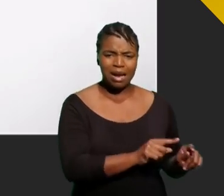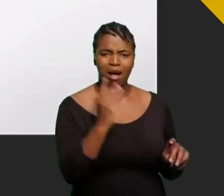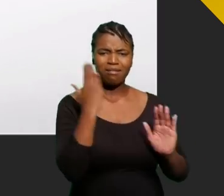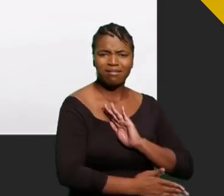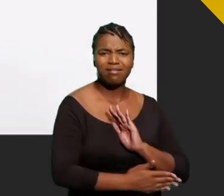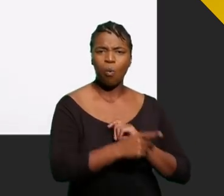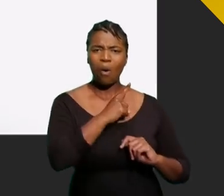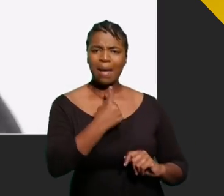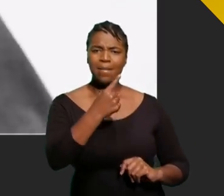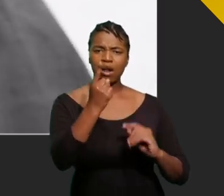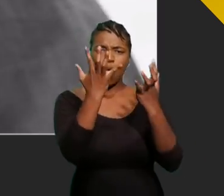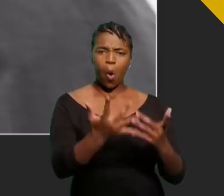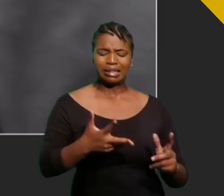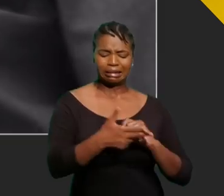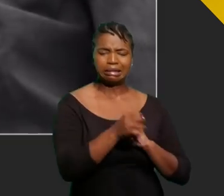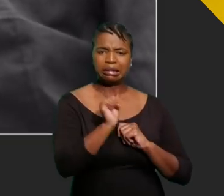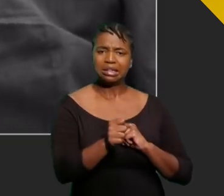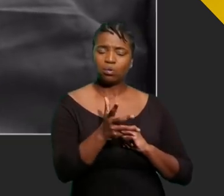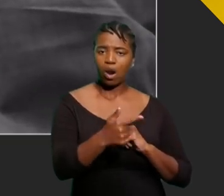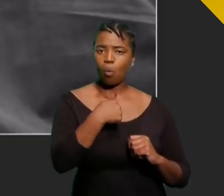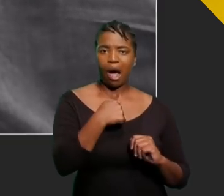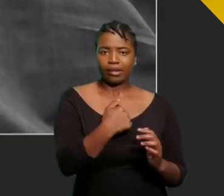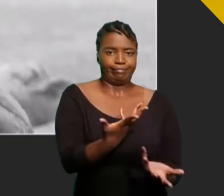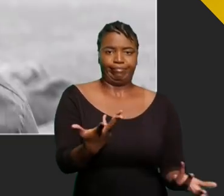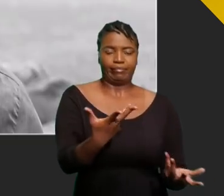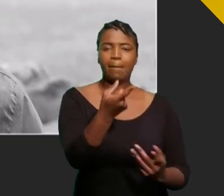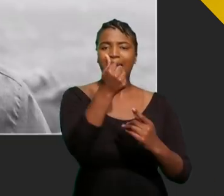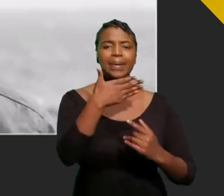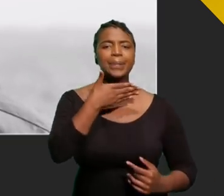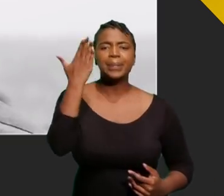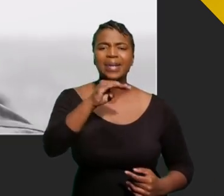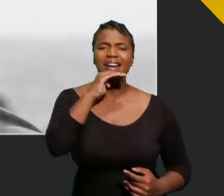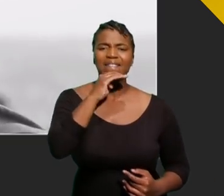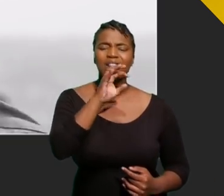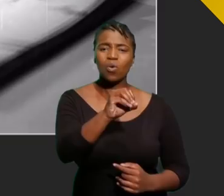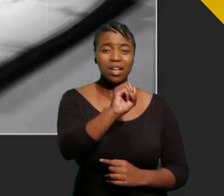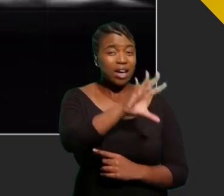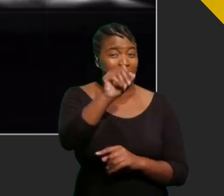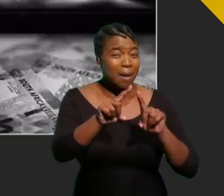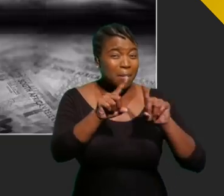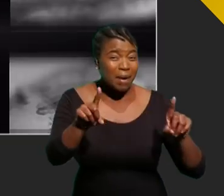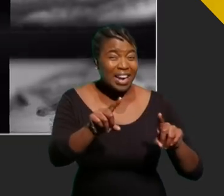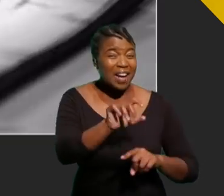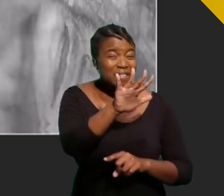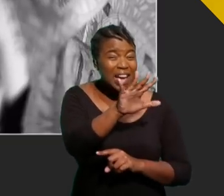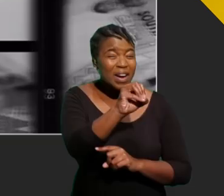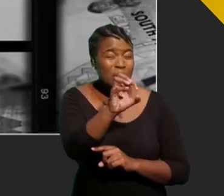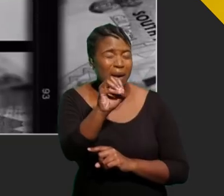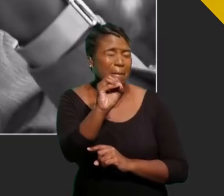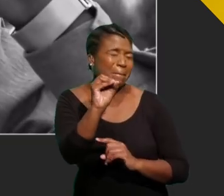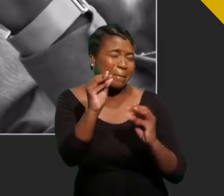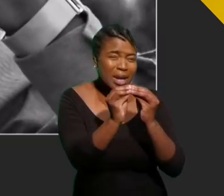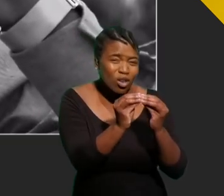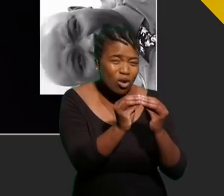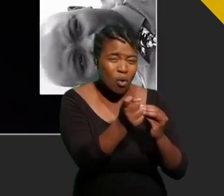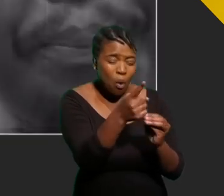on costs, and they're making it look as if we do not have enough funds as a state. But you can spend 500 million on one commission,